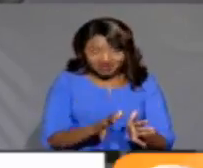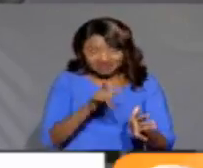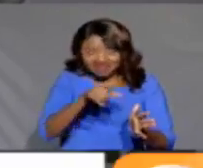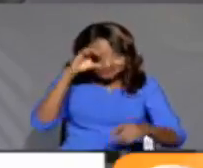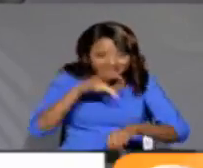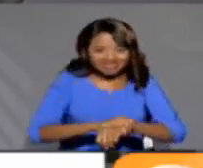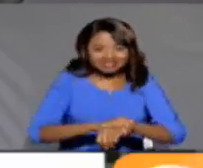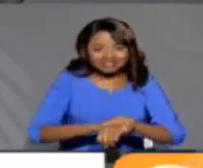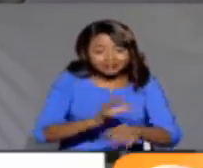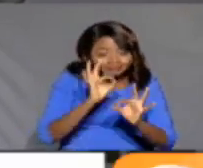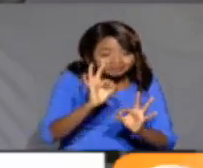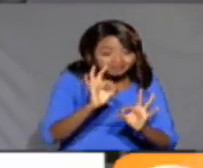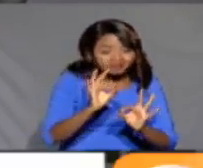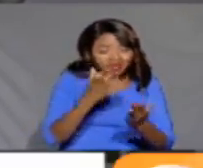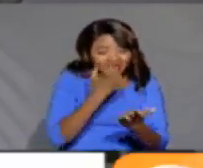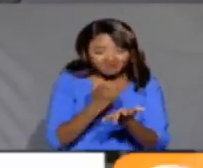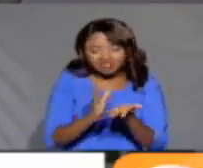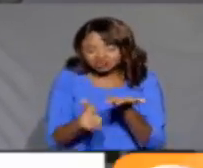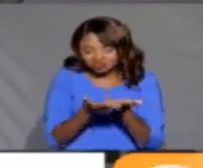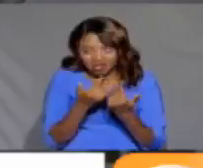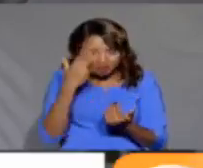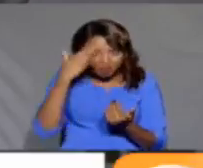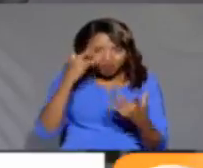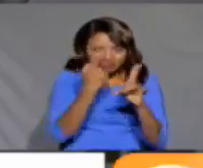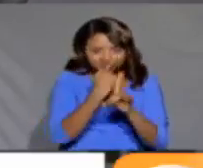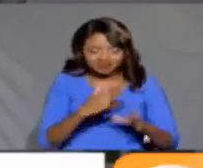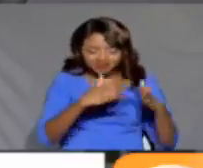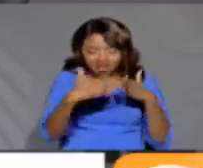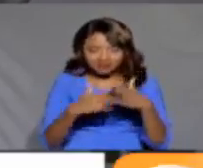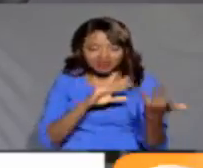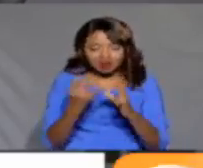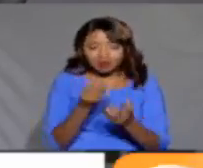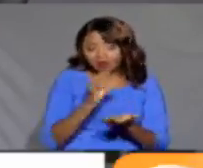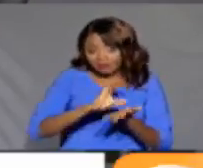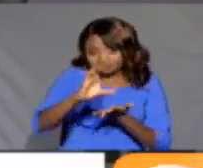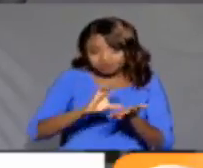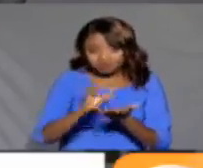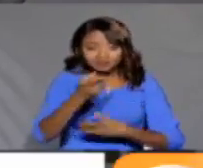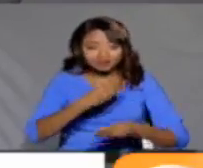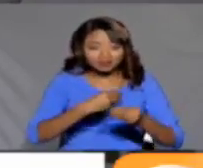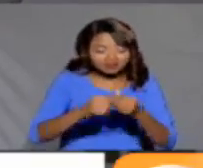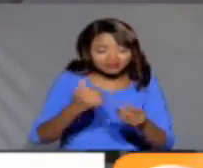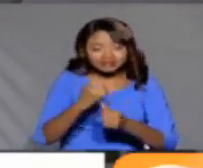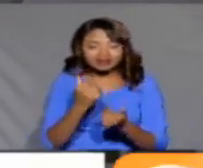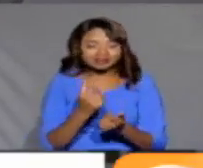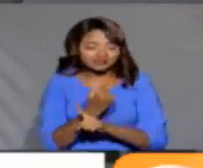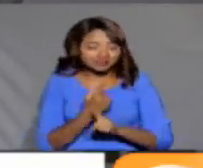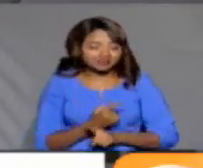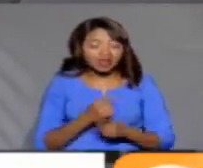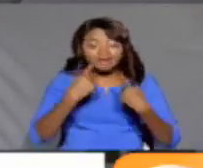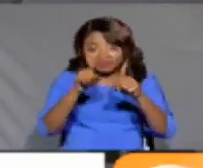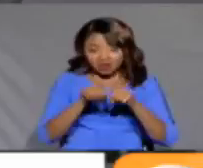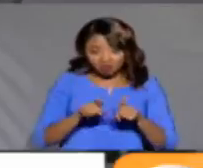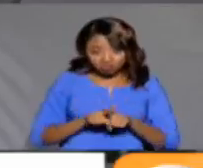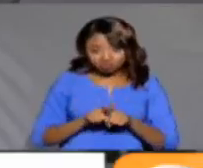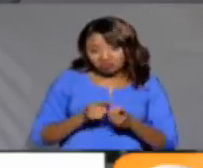obtain sufficient evidence to verify various aspects of the transactions and reports being audited. Qualified opinions may also be issued if